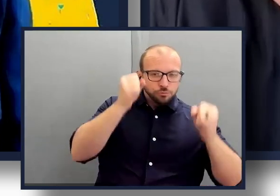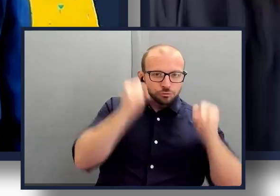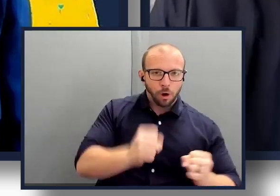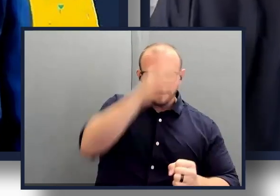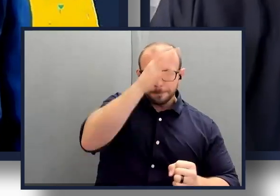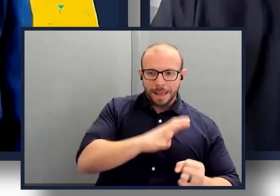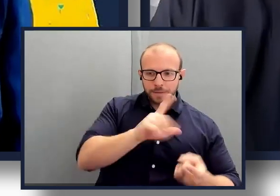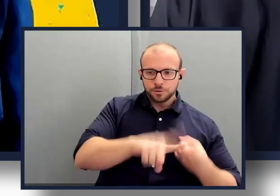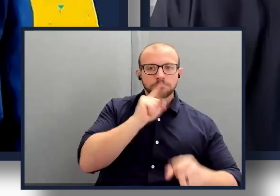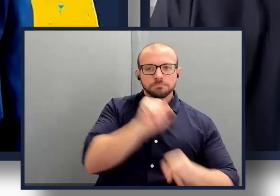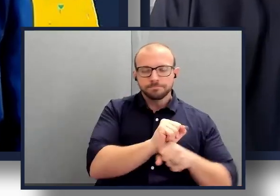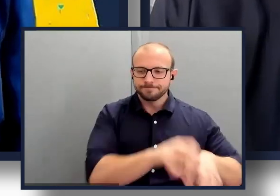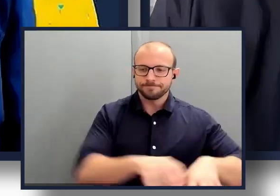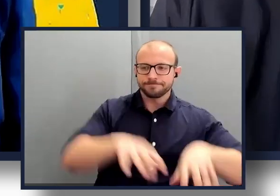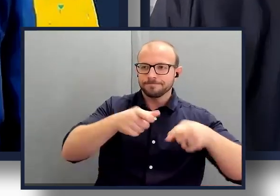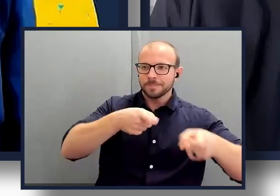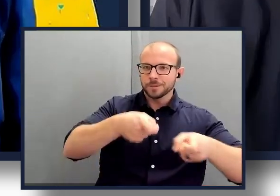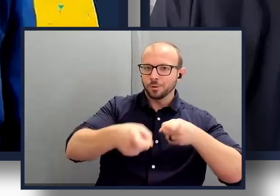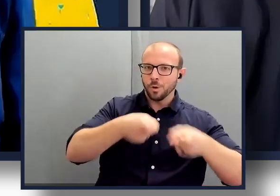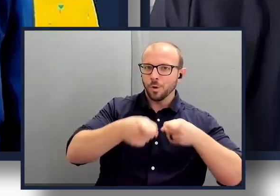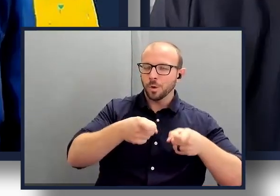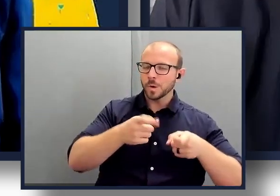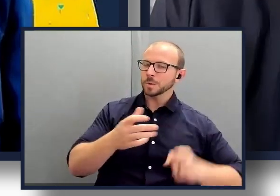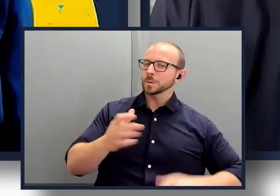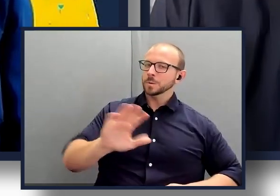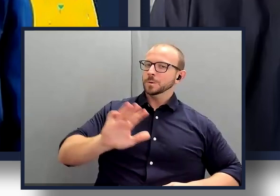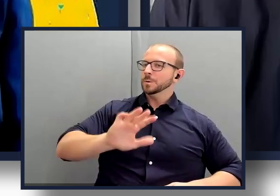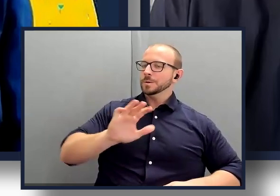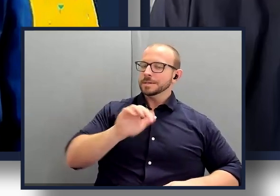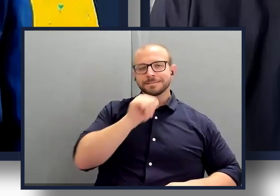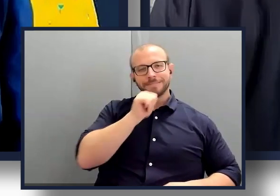the end, people prefer